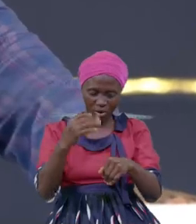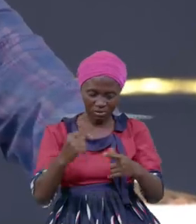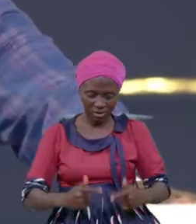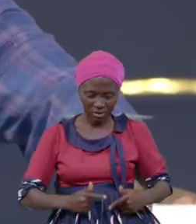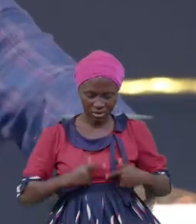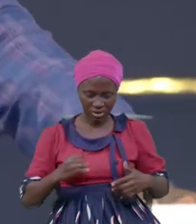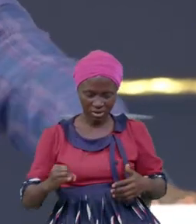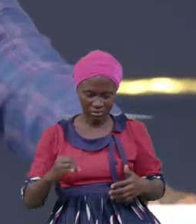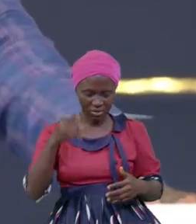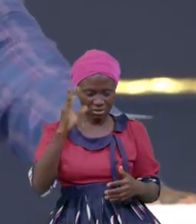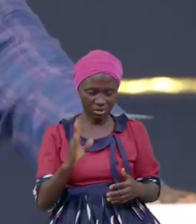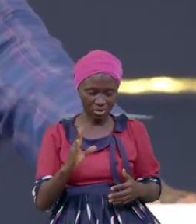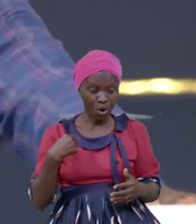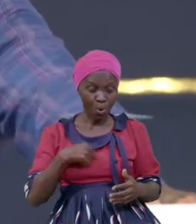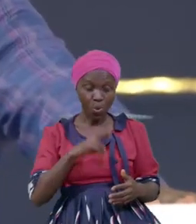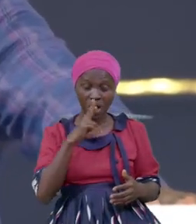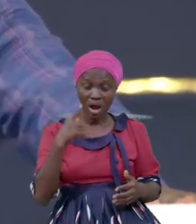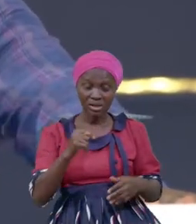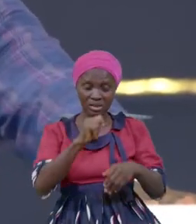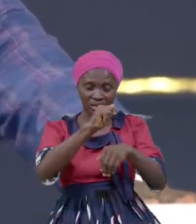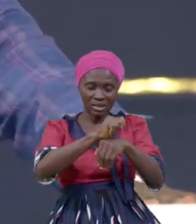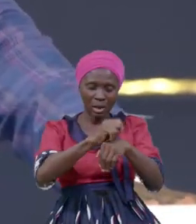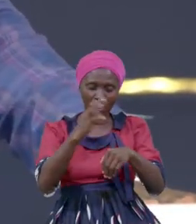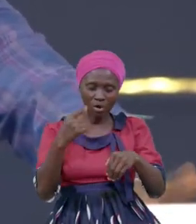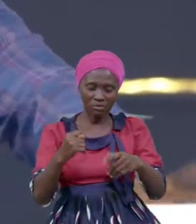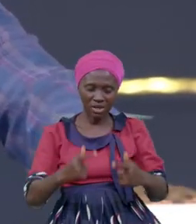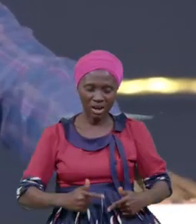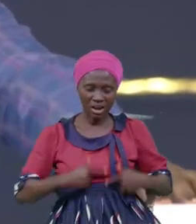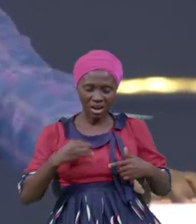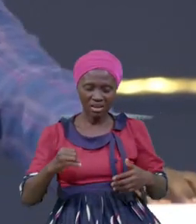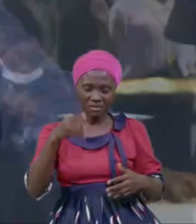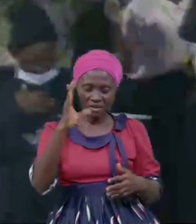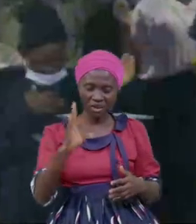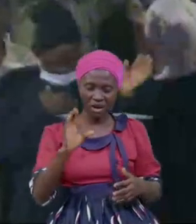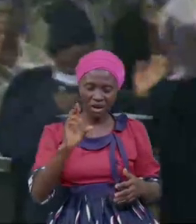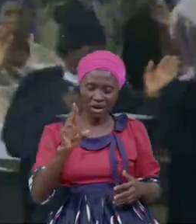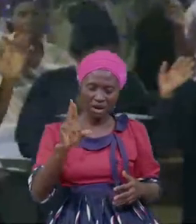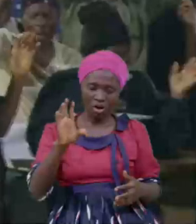the living God. Ulcer, be healed in Jesus' name.